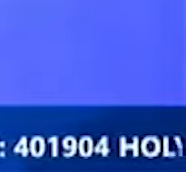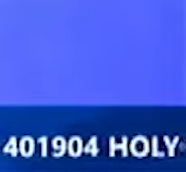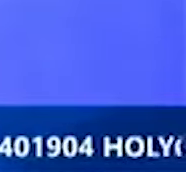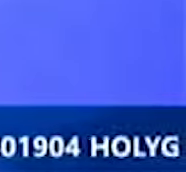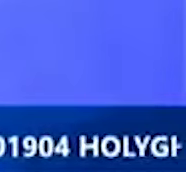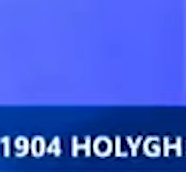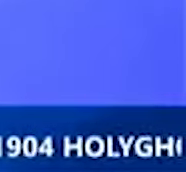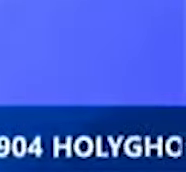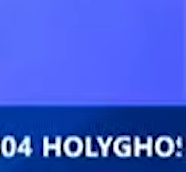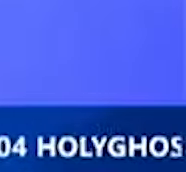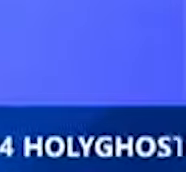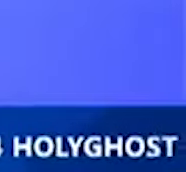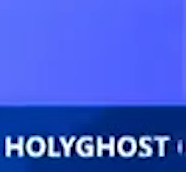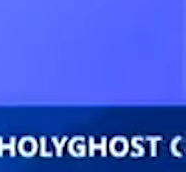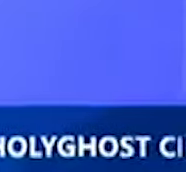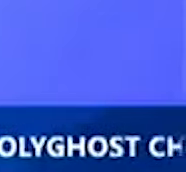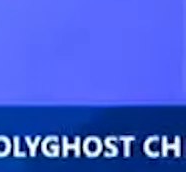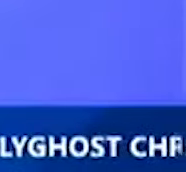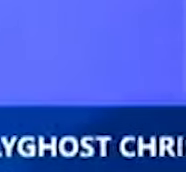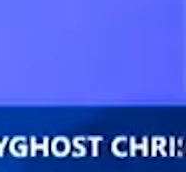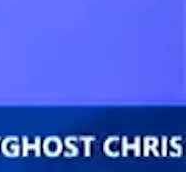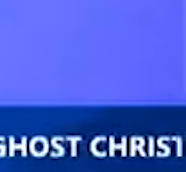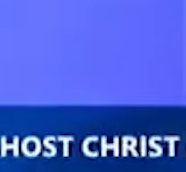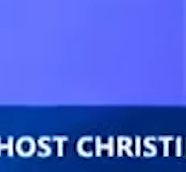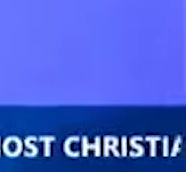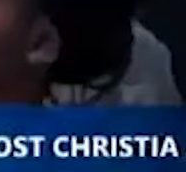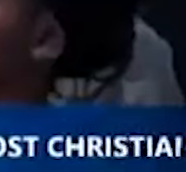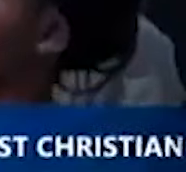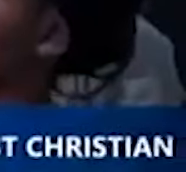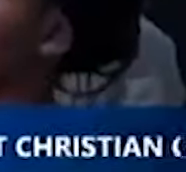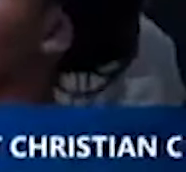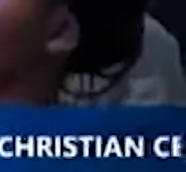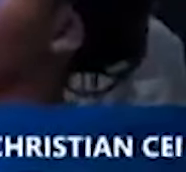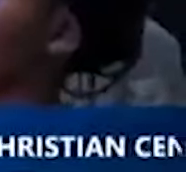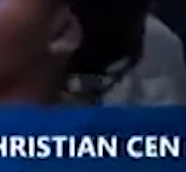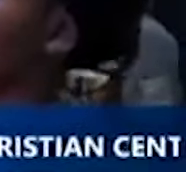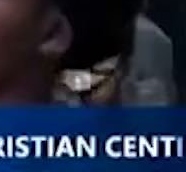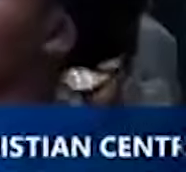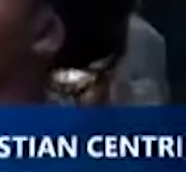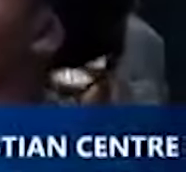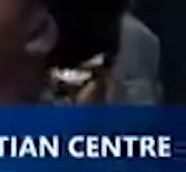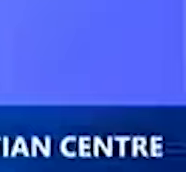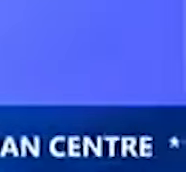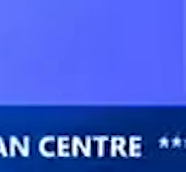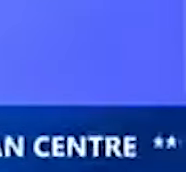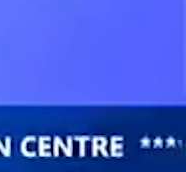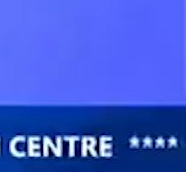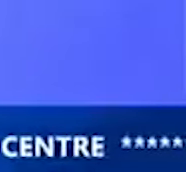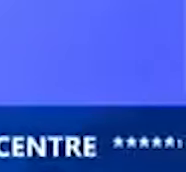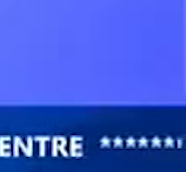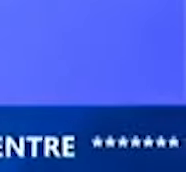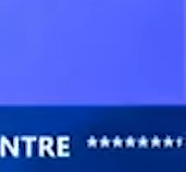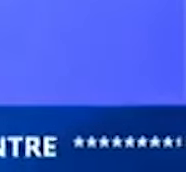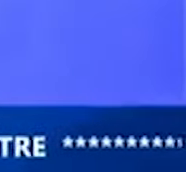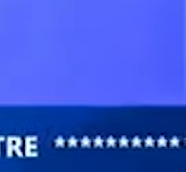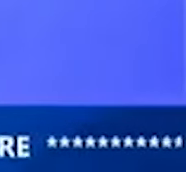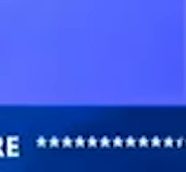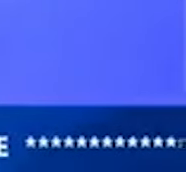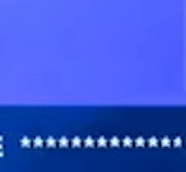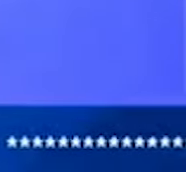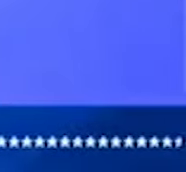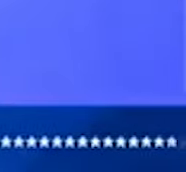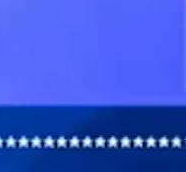know how to access them does not mean you were not given. Ephesians 1 and verse 3. Blessed be the God of our Father, who had blessed us with